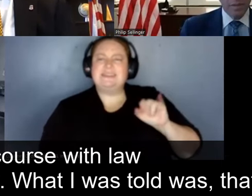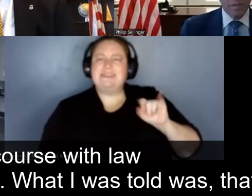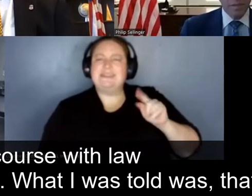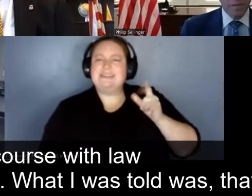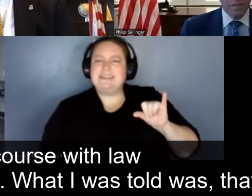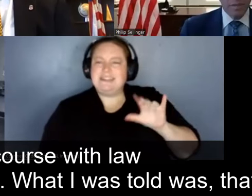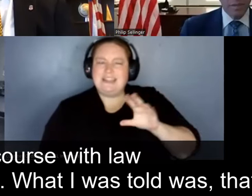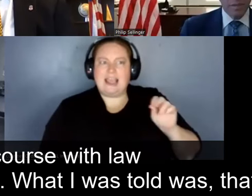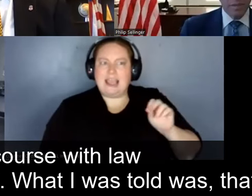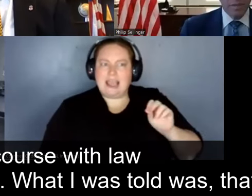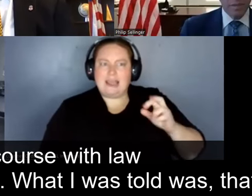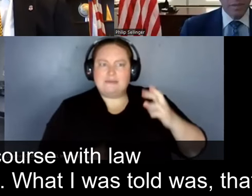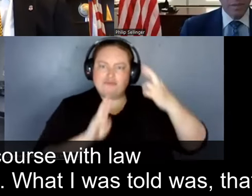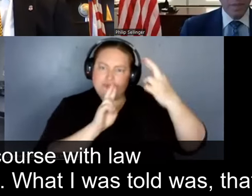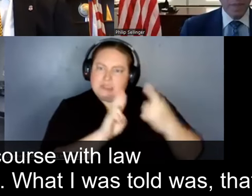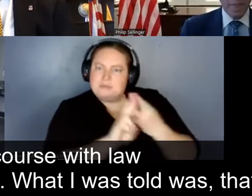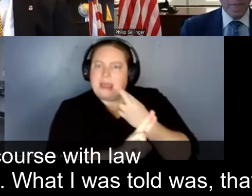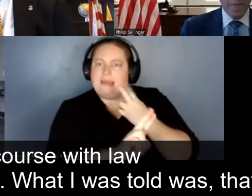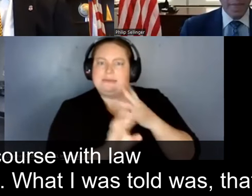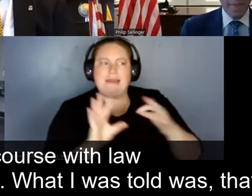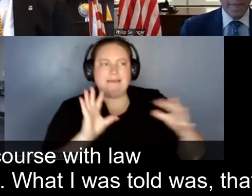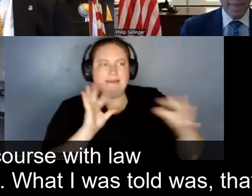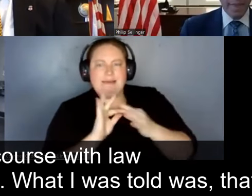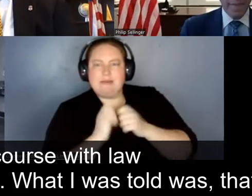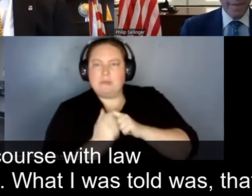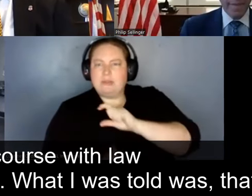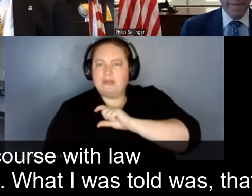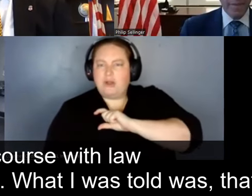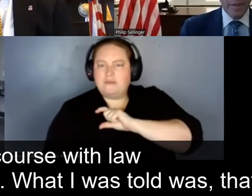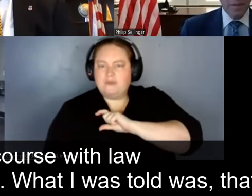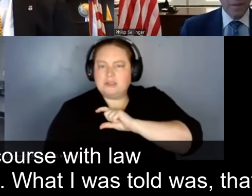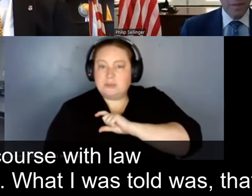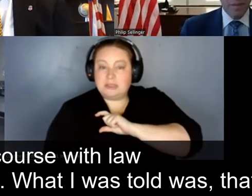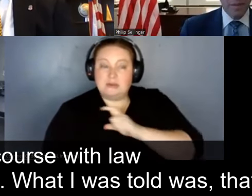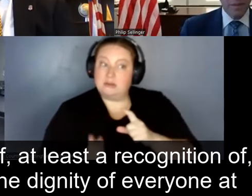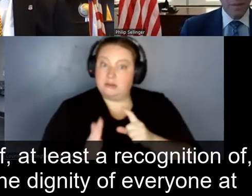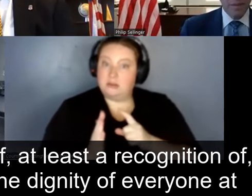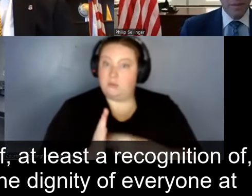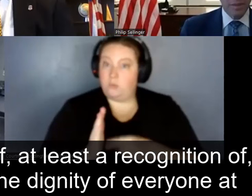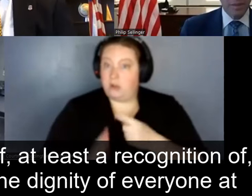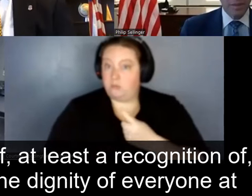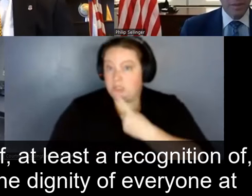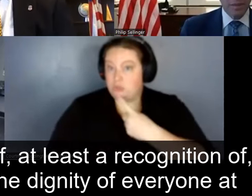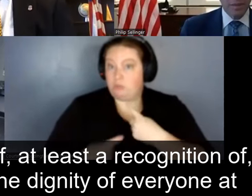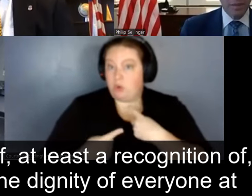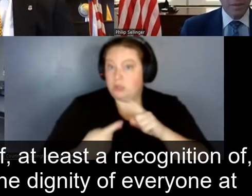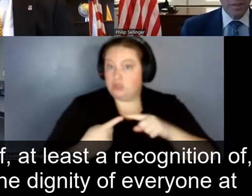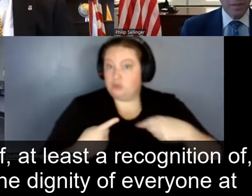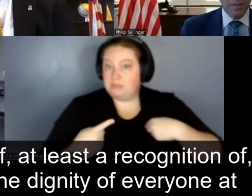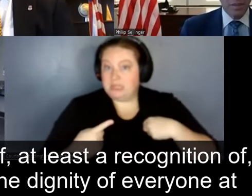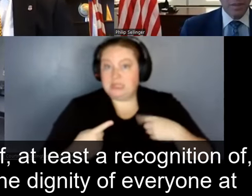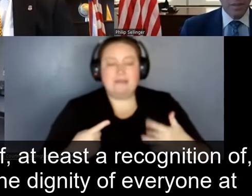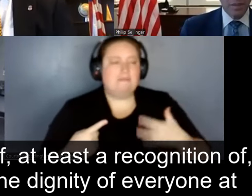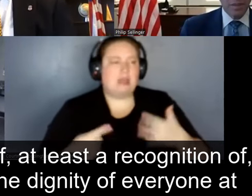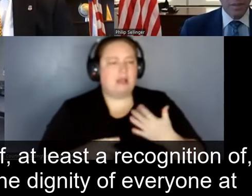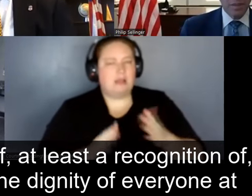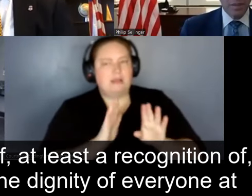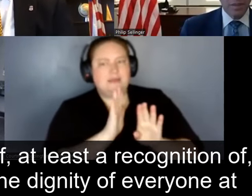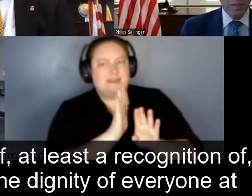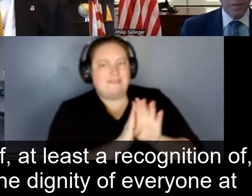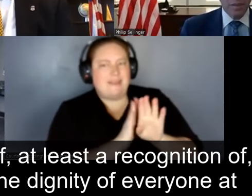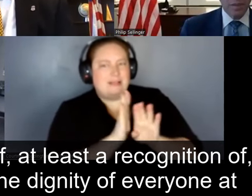of course, with law enforcement as well. What I was told was that, you know, there was a development of at